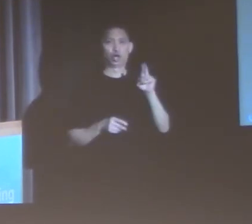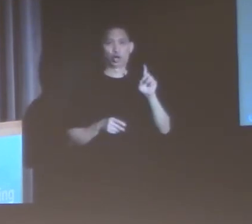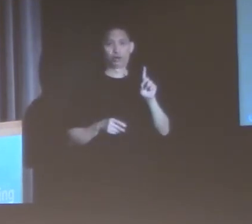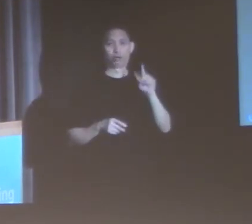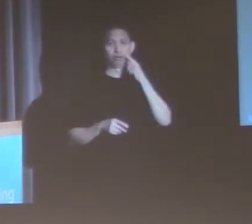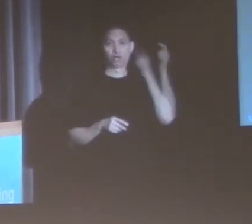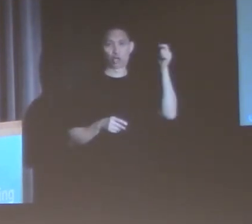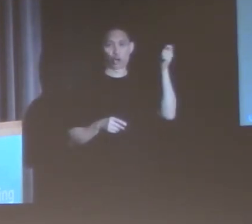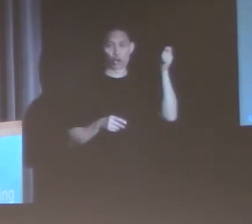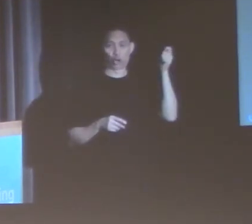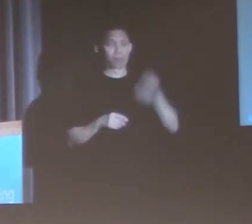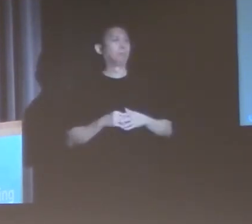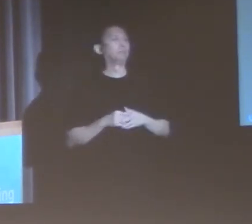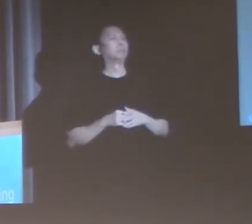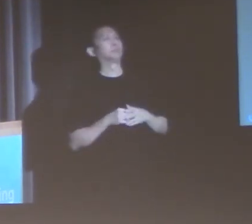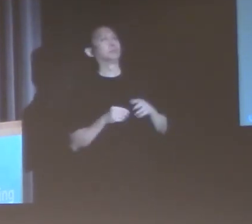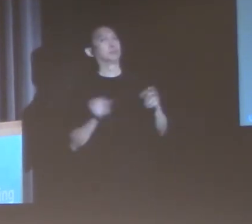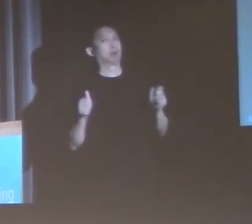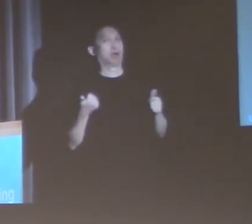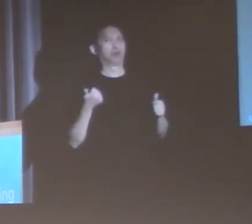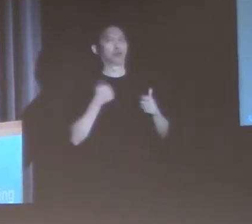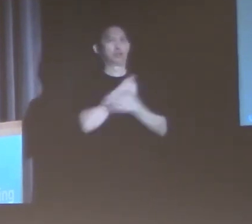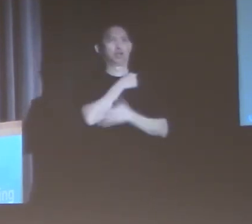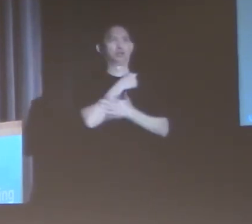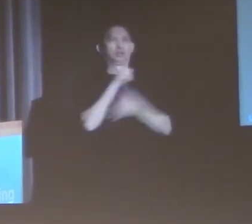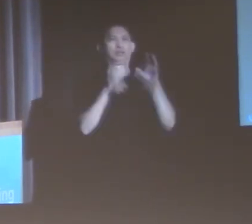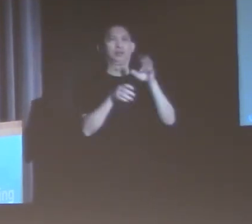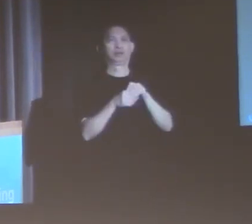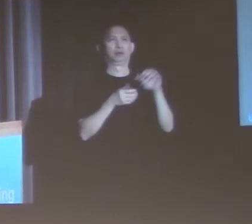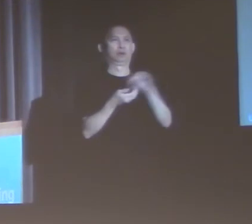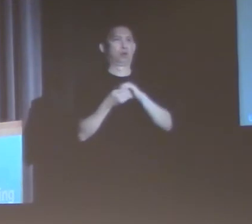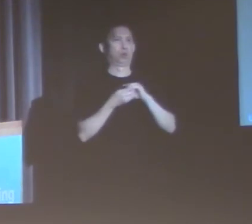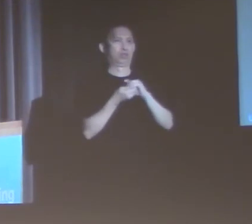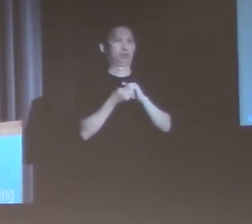lot of other countries were also in the coalition.